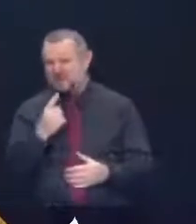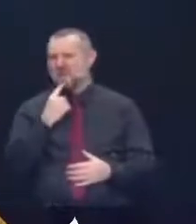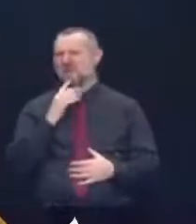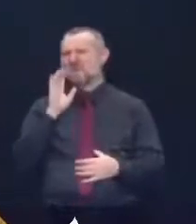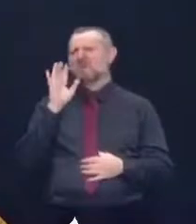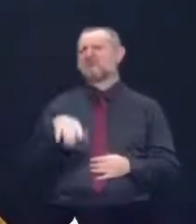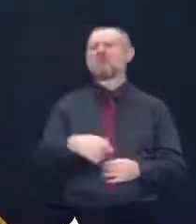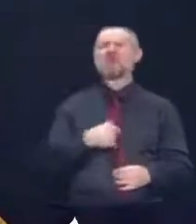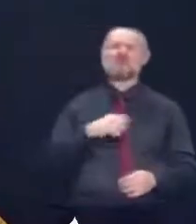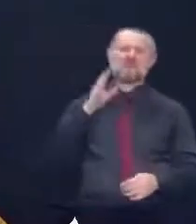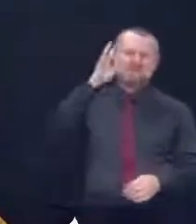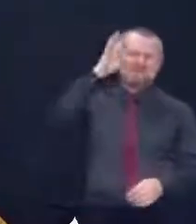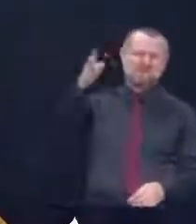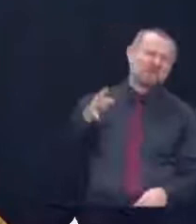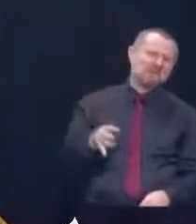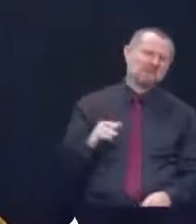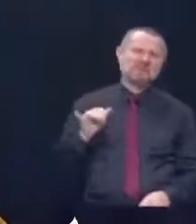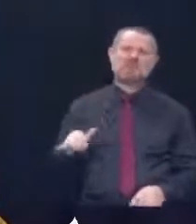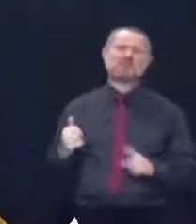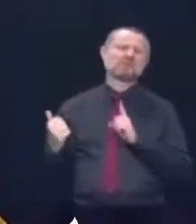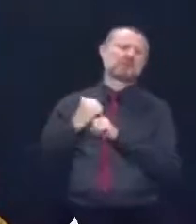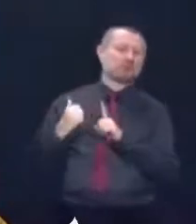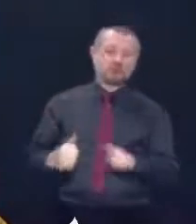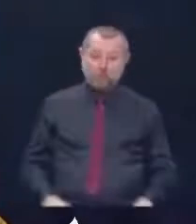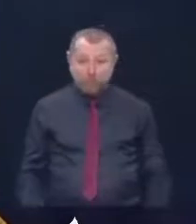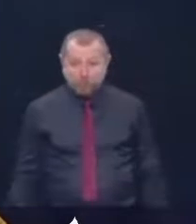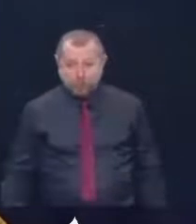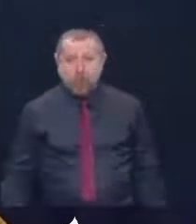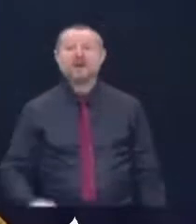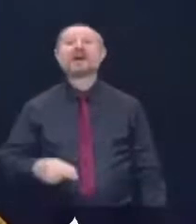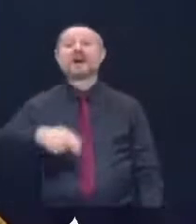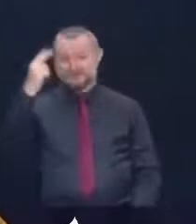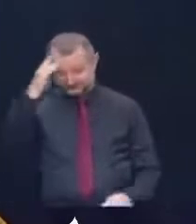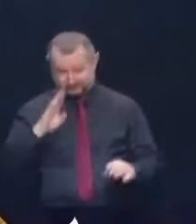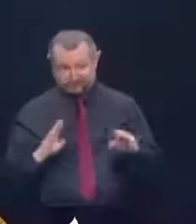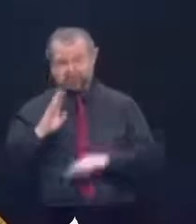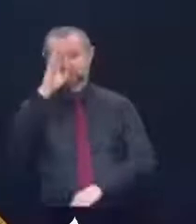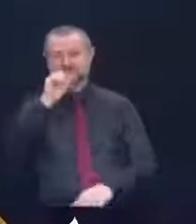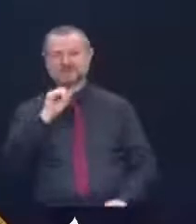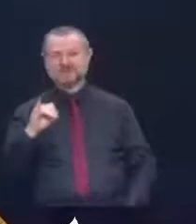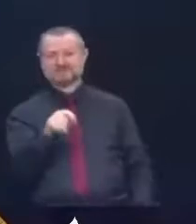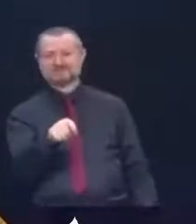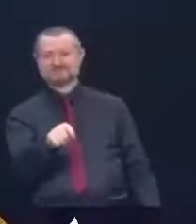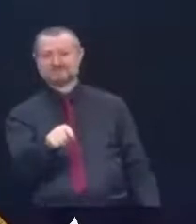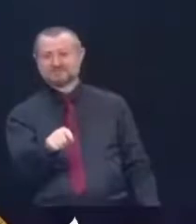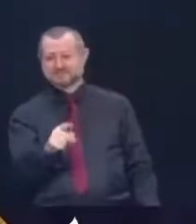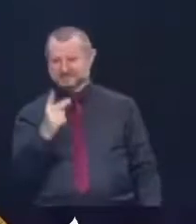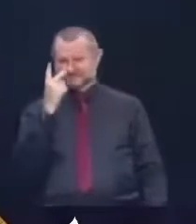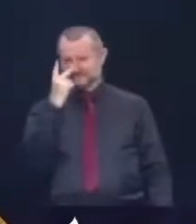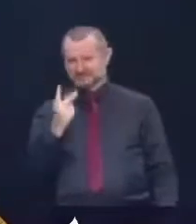this is true. They have the highest infection rates in this city. Was that a coincidence?